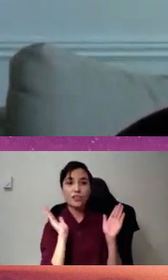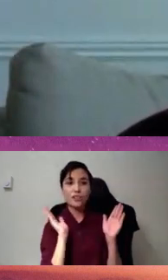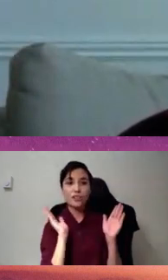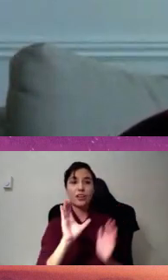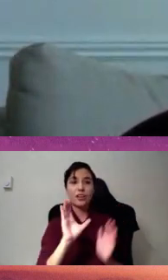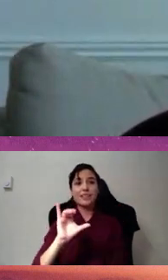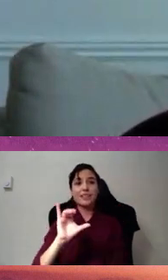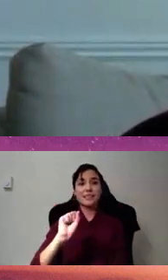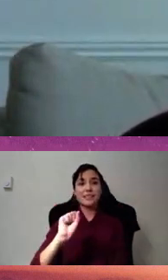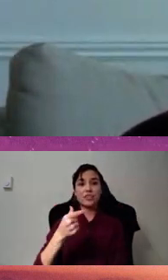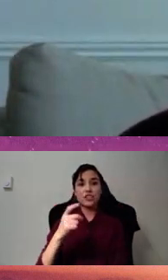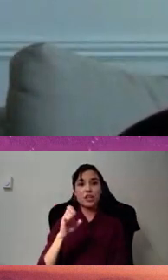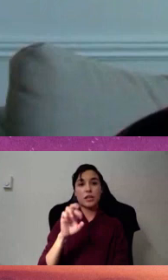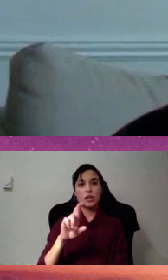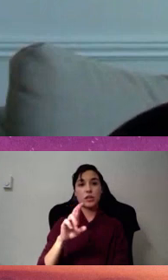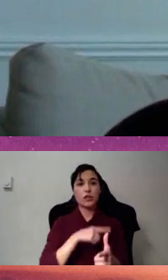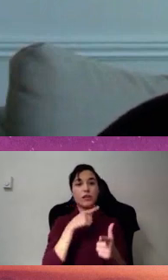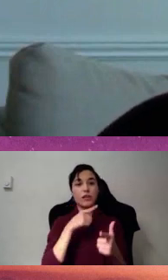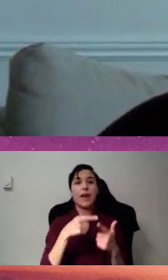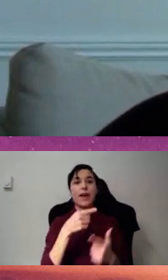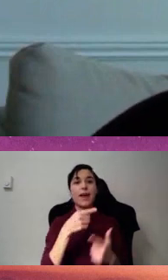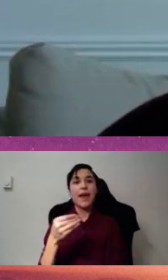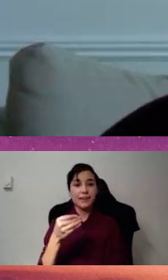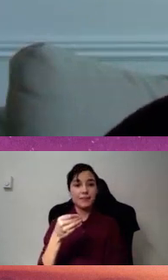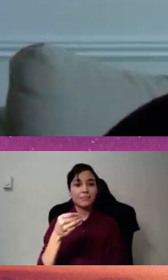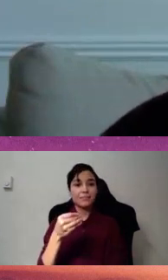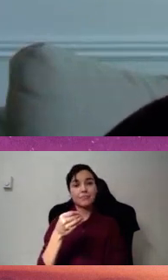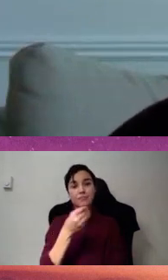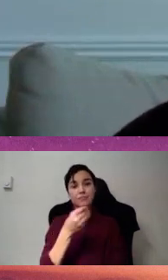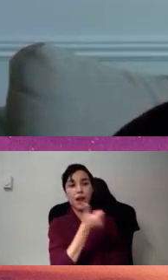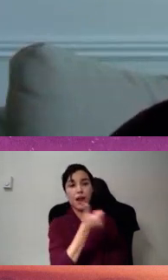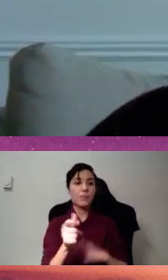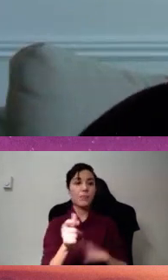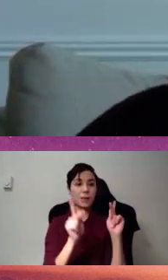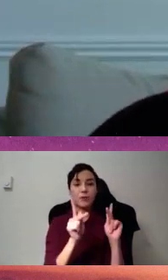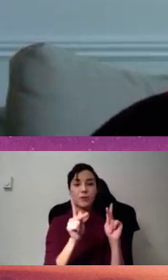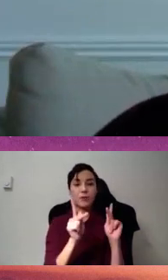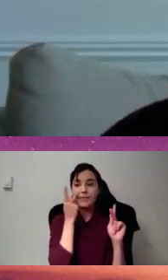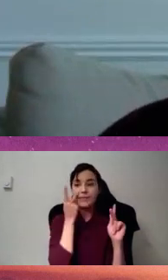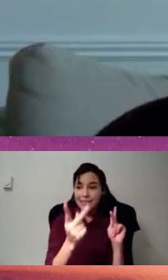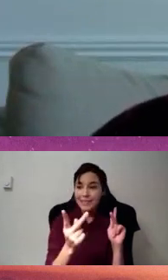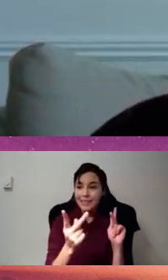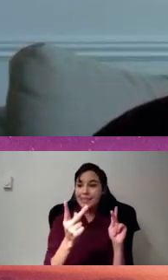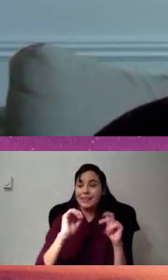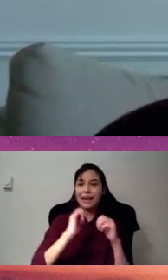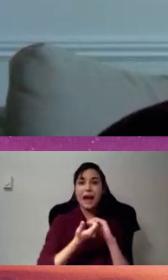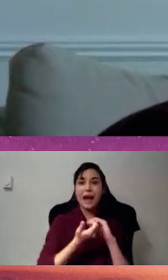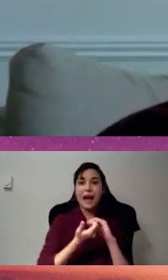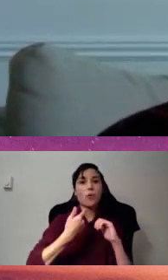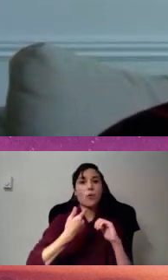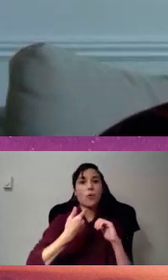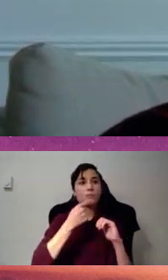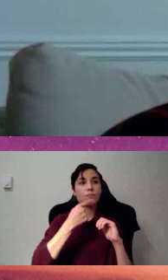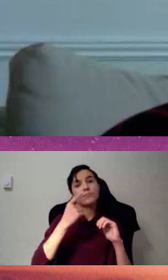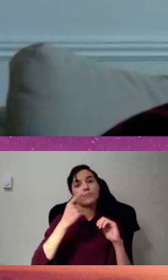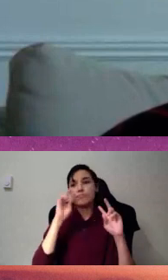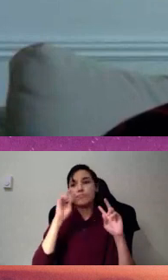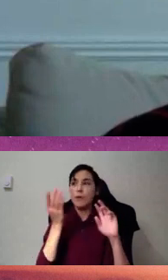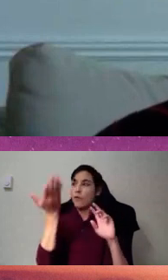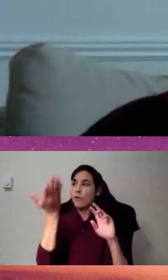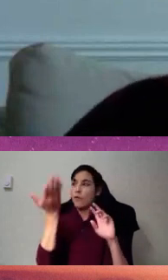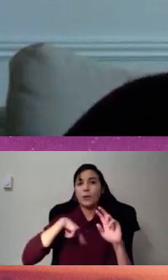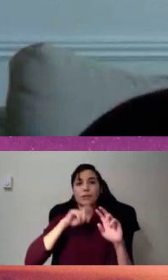our siblings have had to hide their truths. So to see young people just be liberated and free is